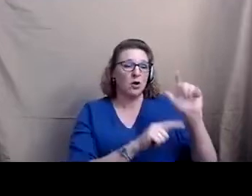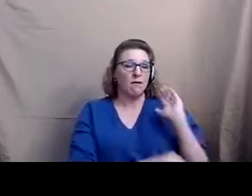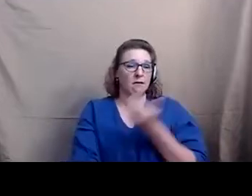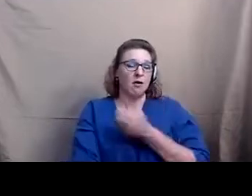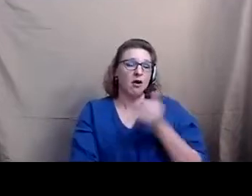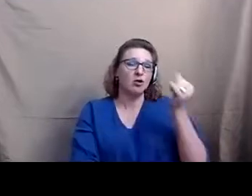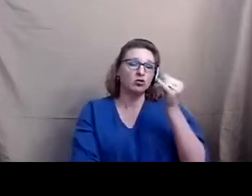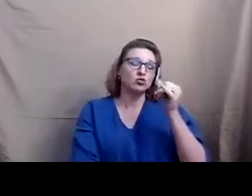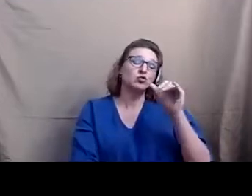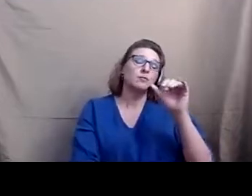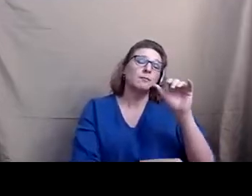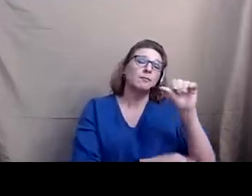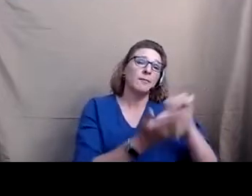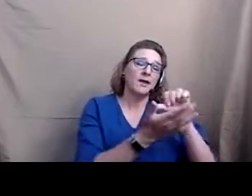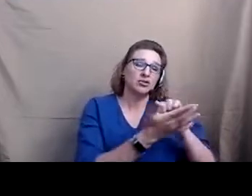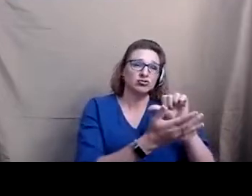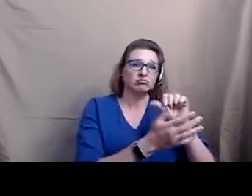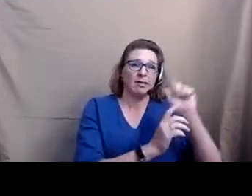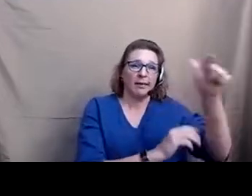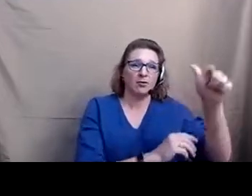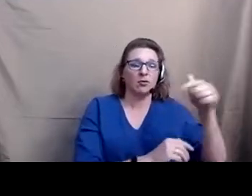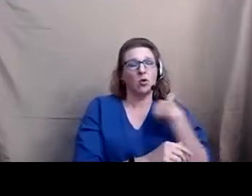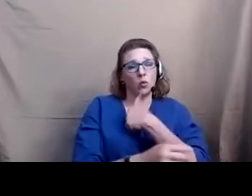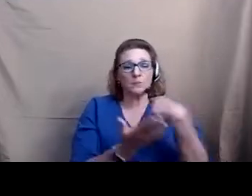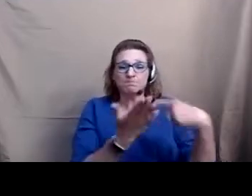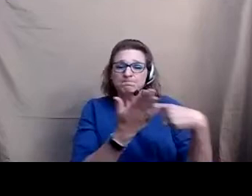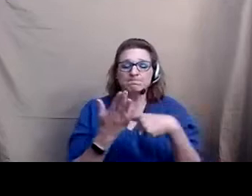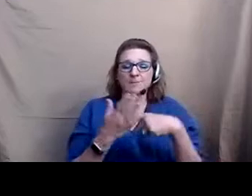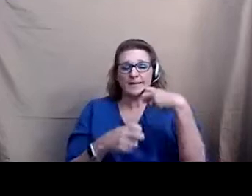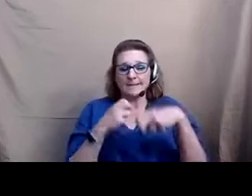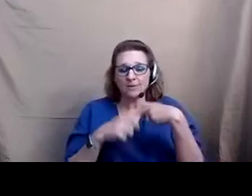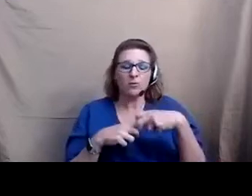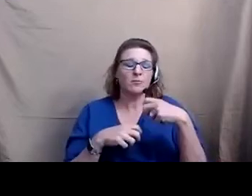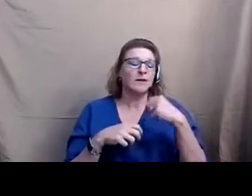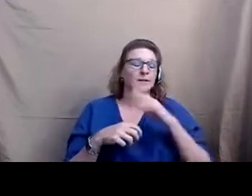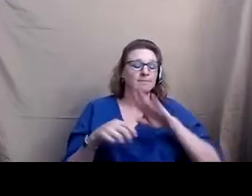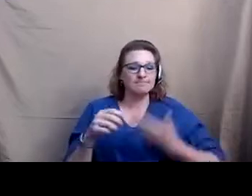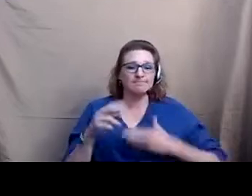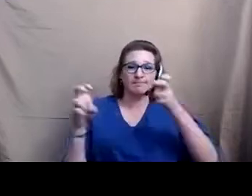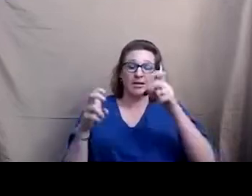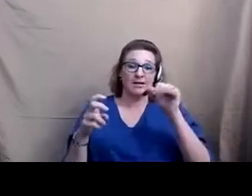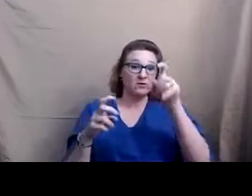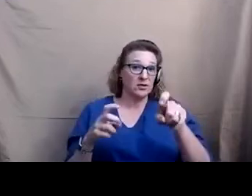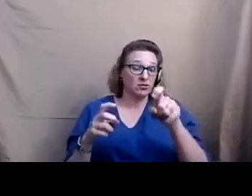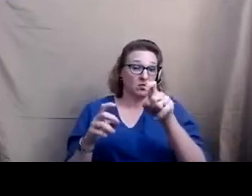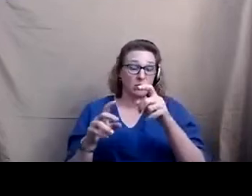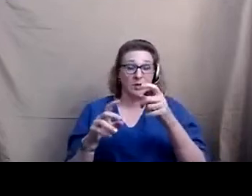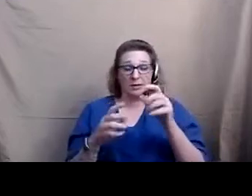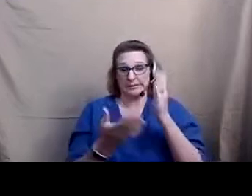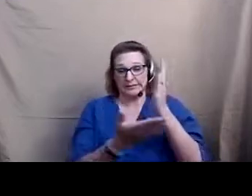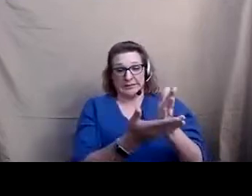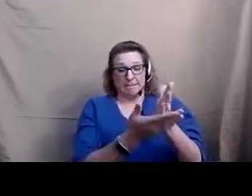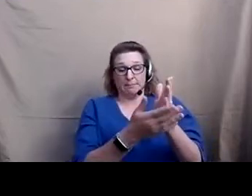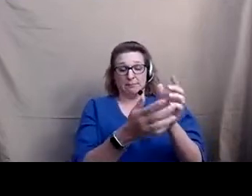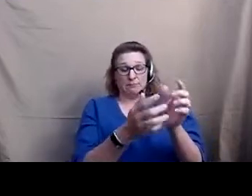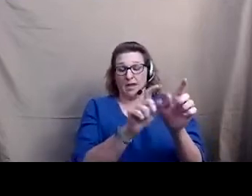We are talking about a difficult and upsetting topic, so if you need to walk away, you can always come back and watch the recording of